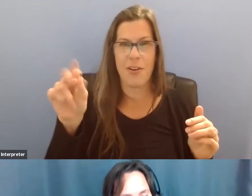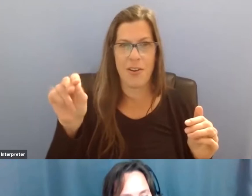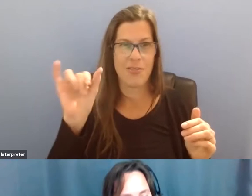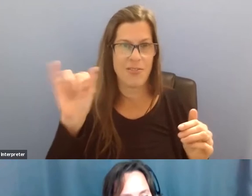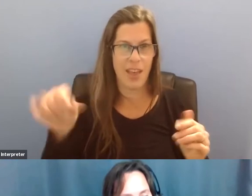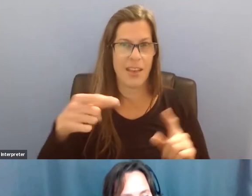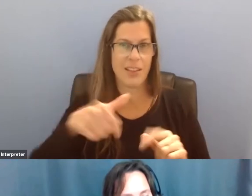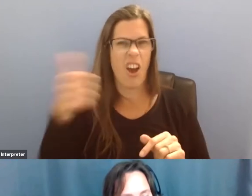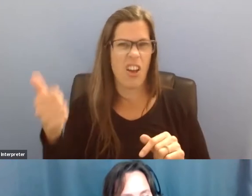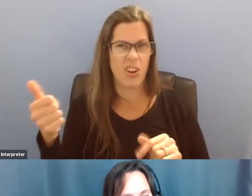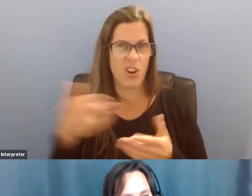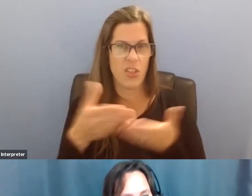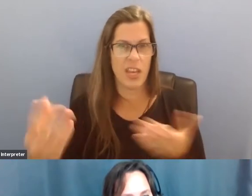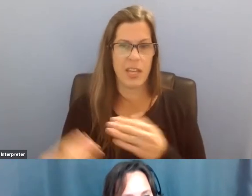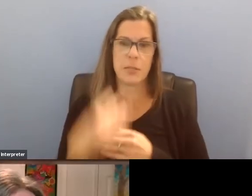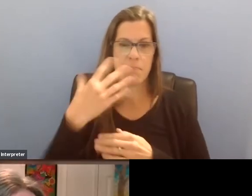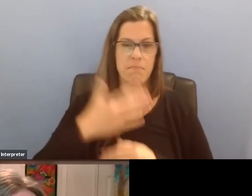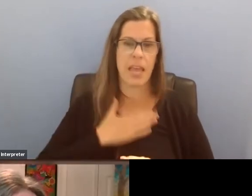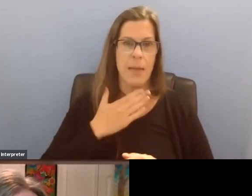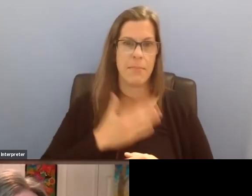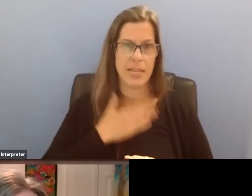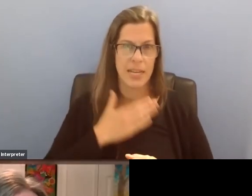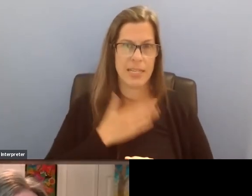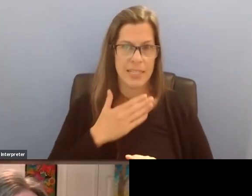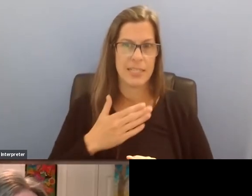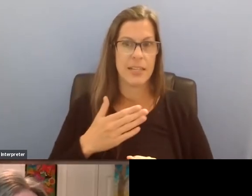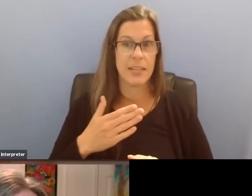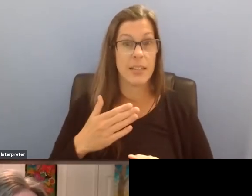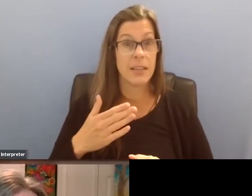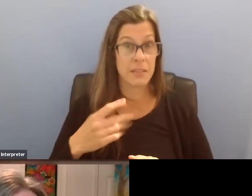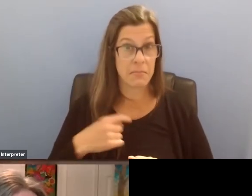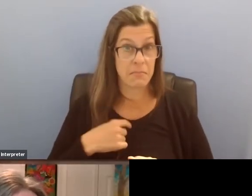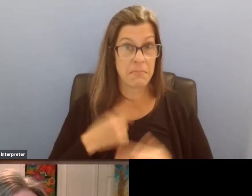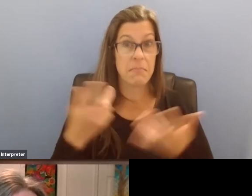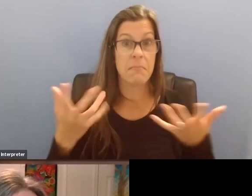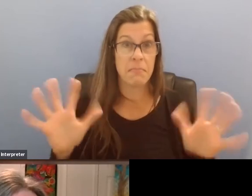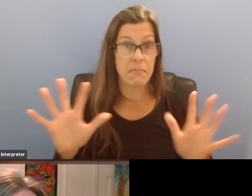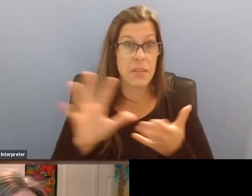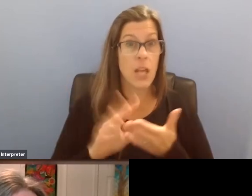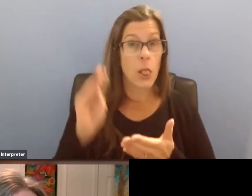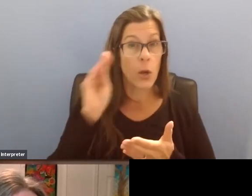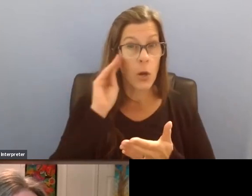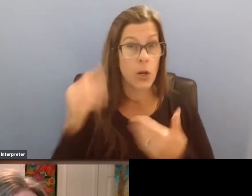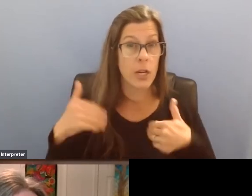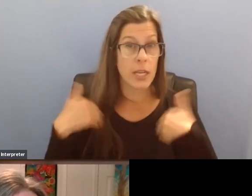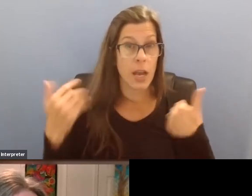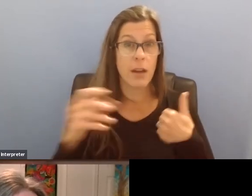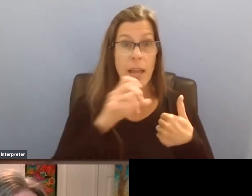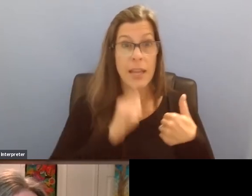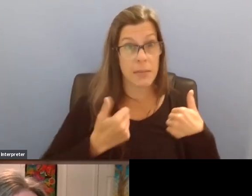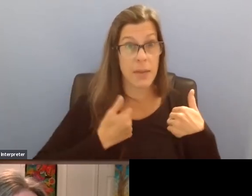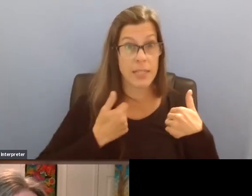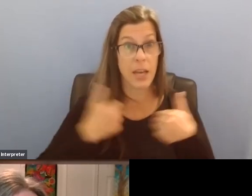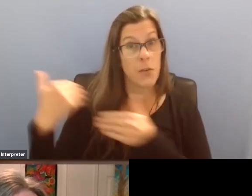from other things. And I find I've been, I learned at an early age that I'm responsible